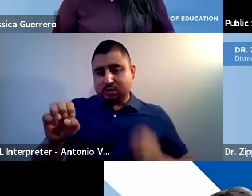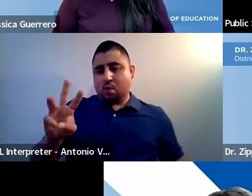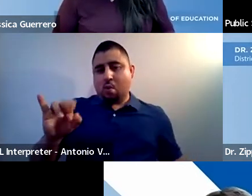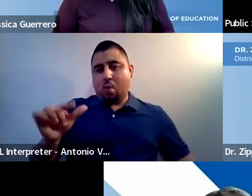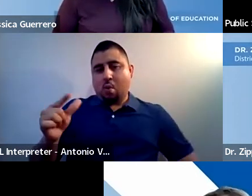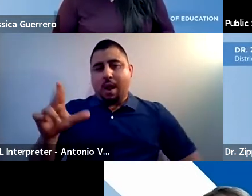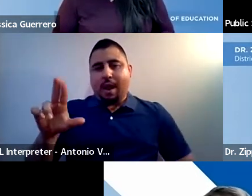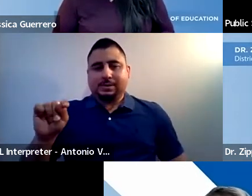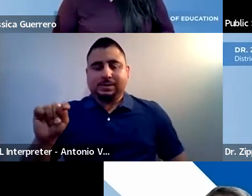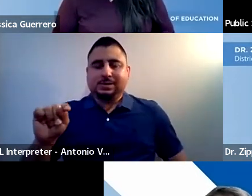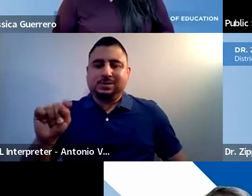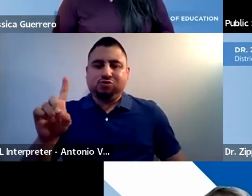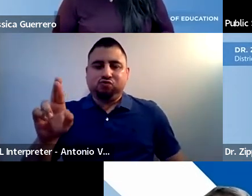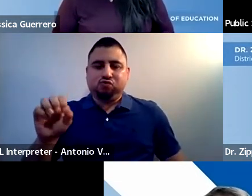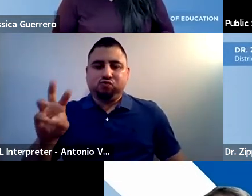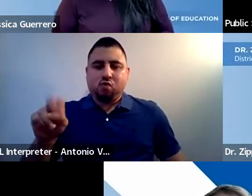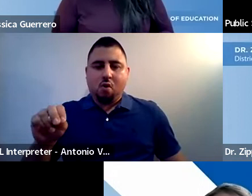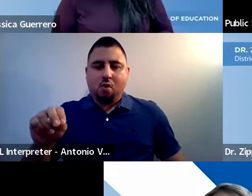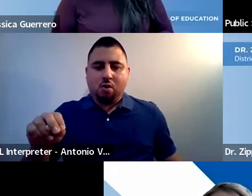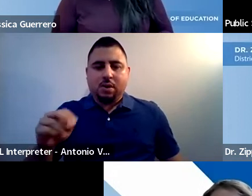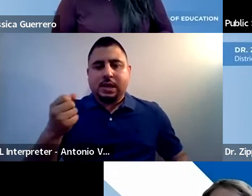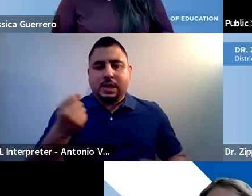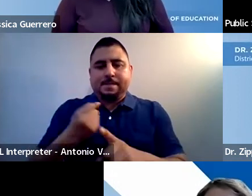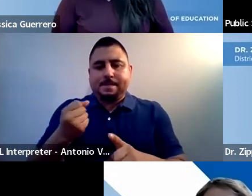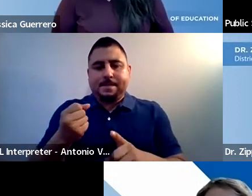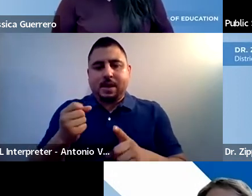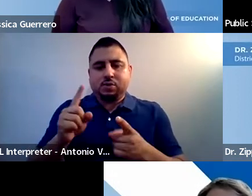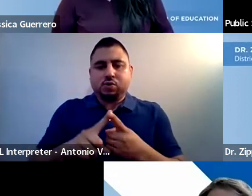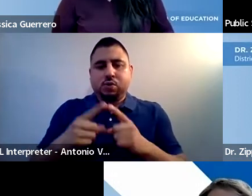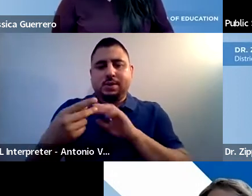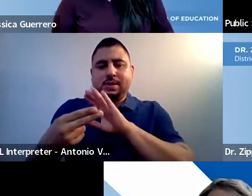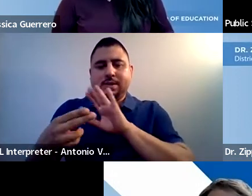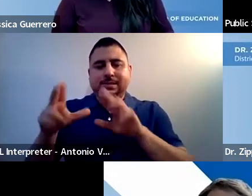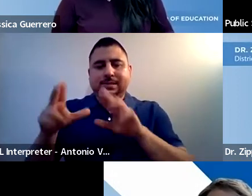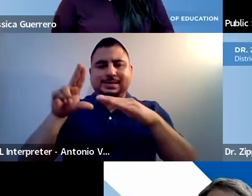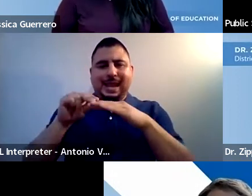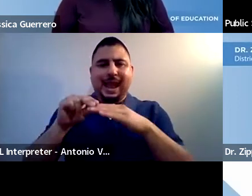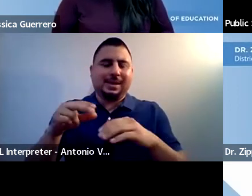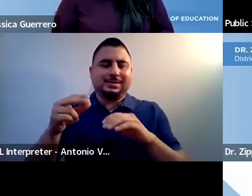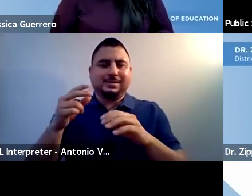Individual concerns of the impact to the TAG designated schools.